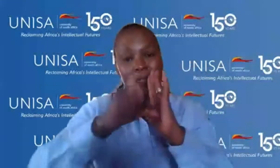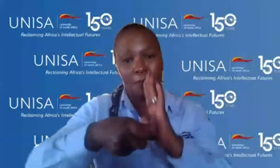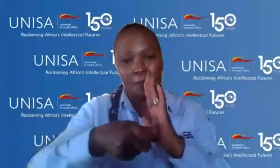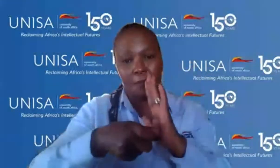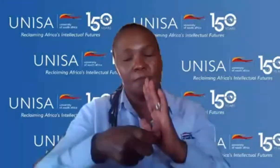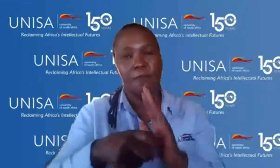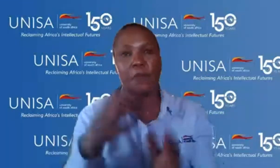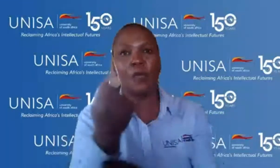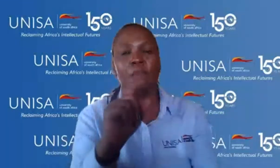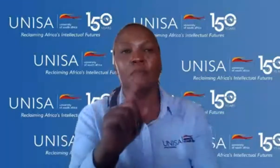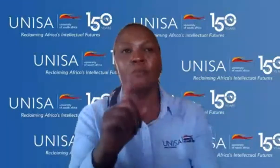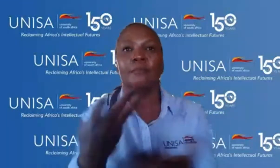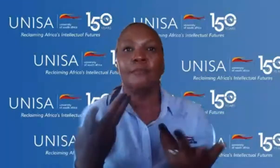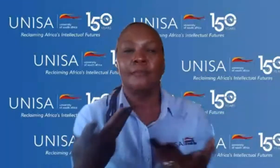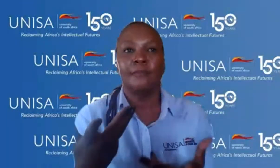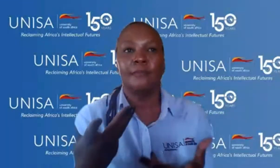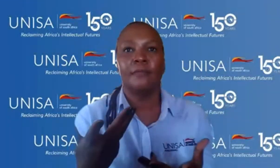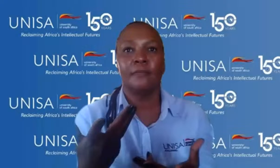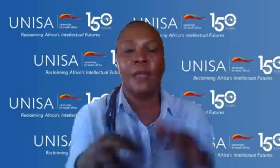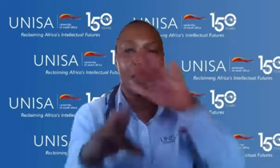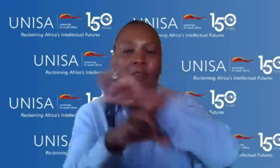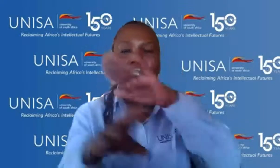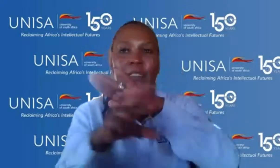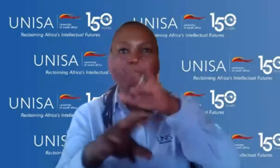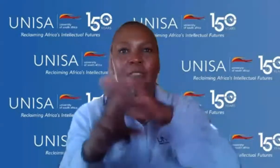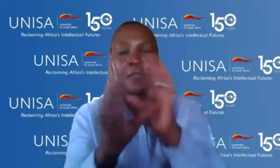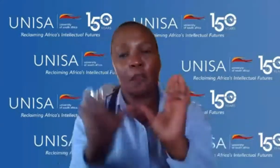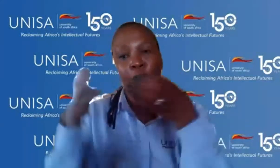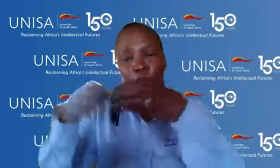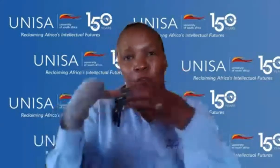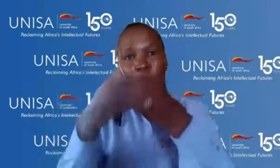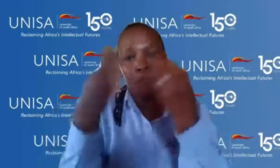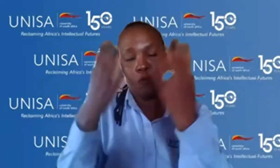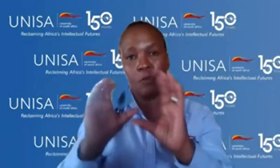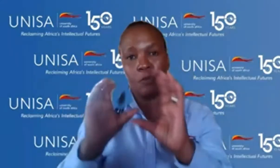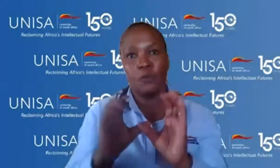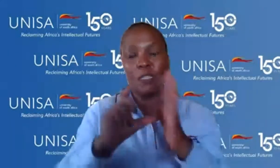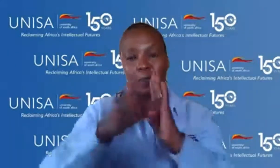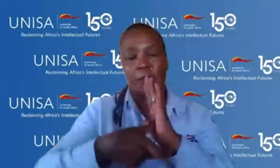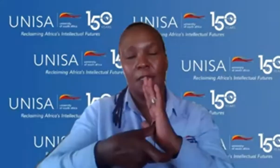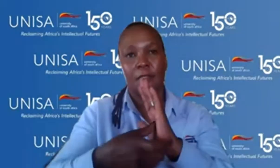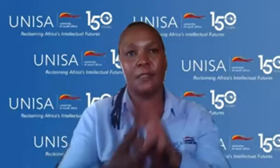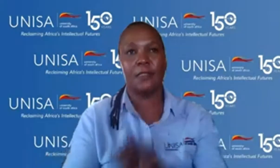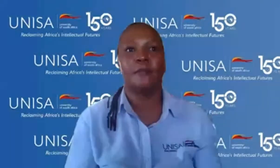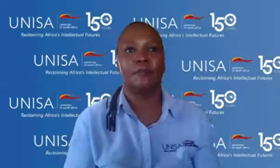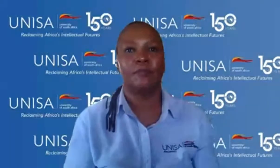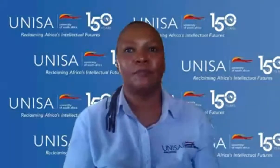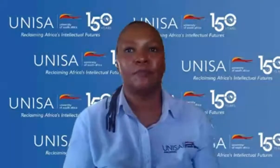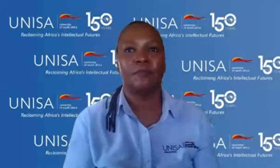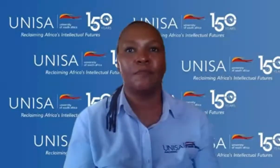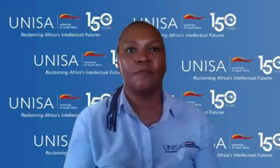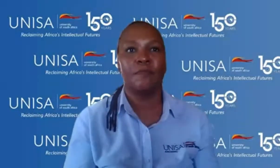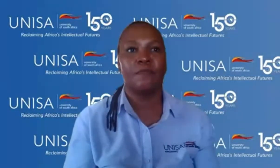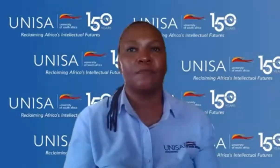have regional forums for students with disabilities. A definition.